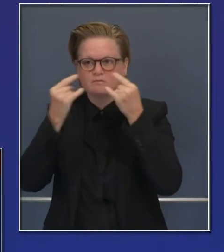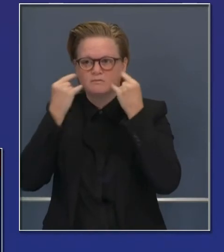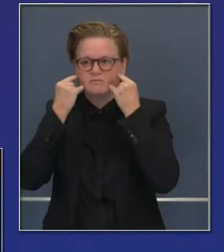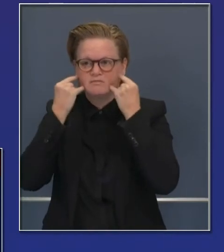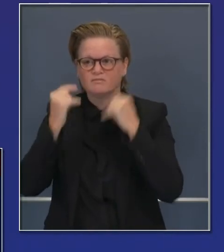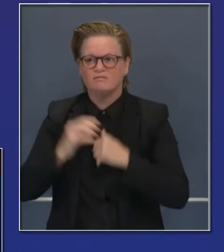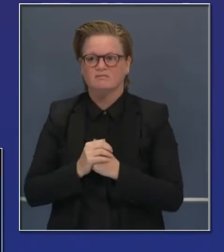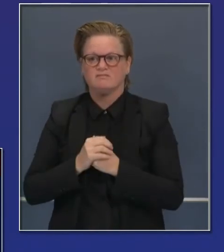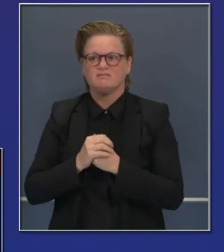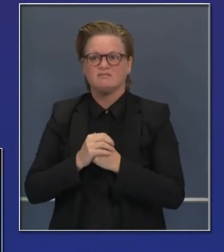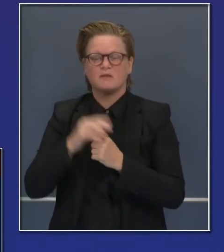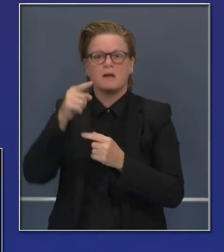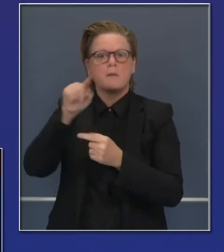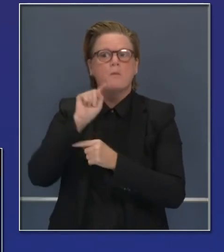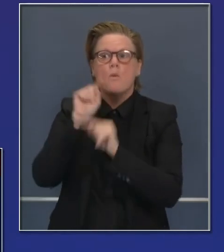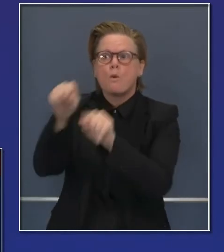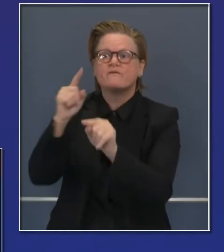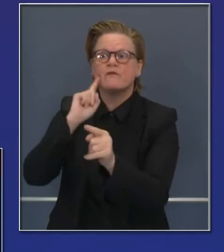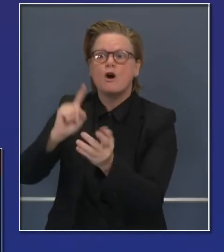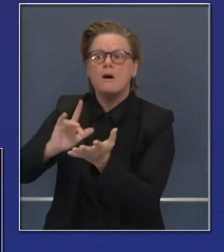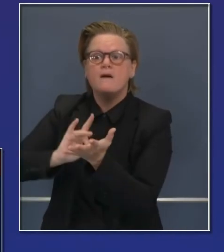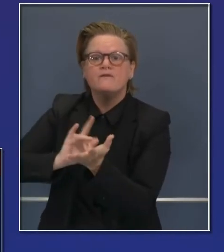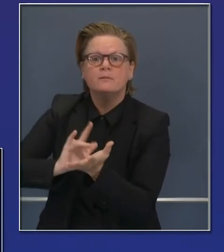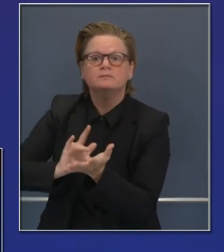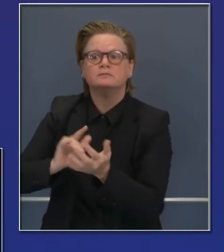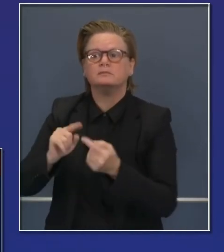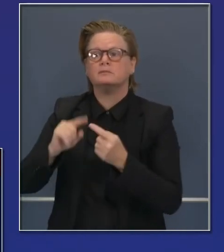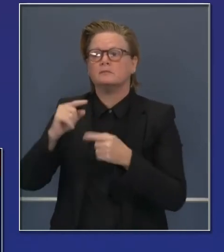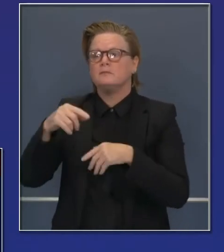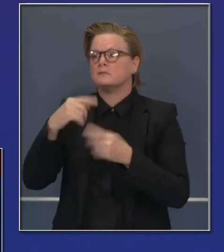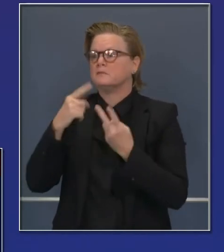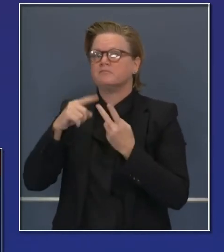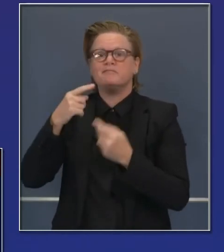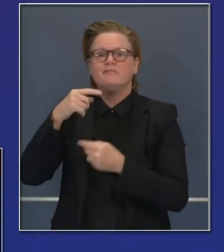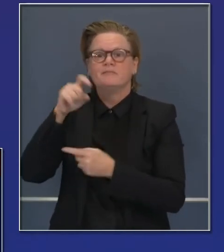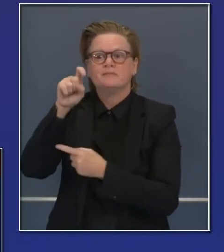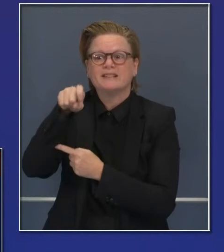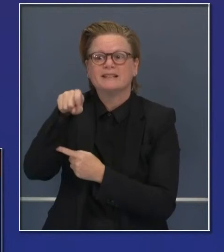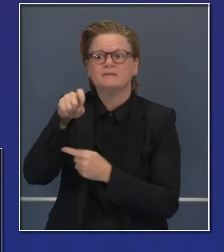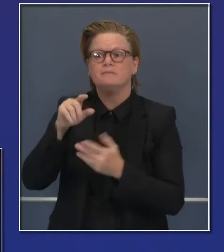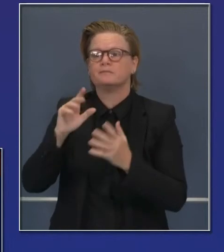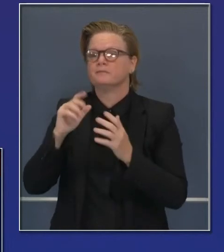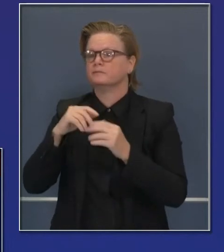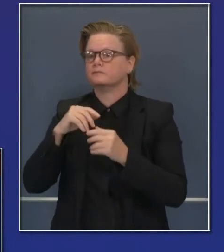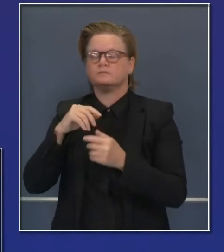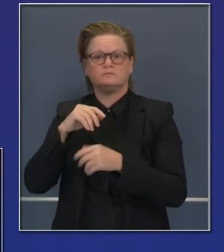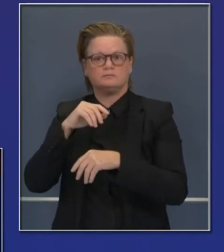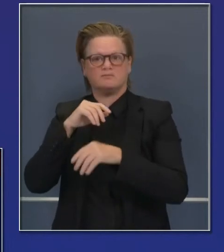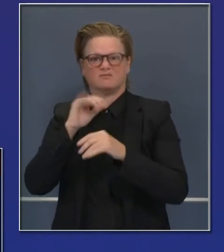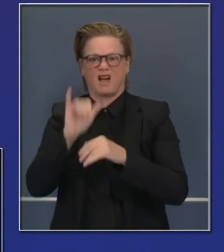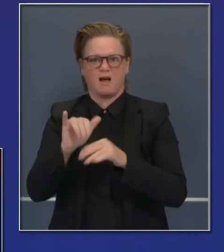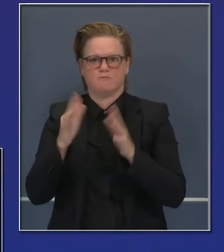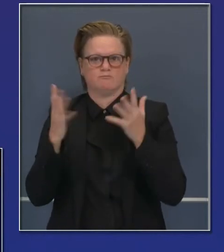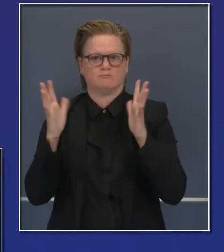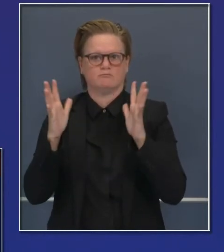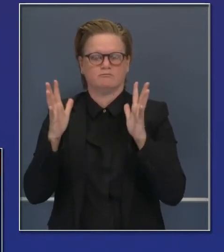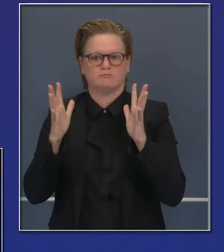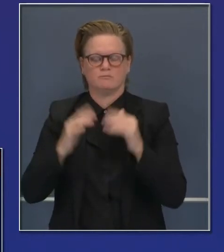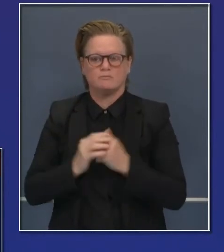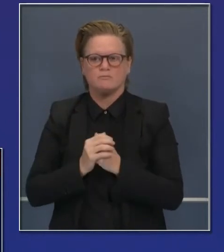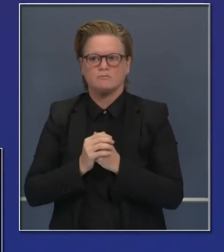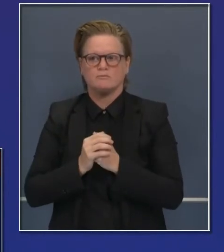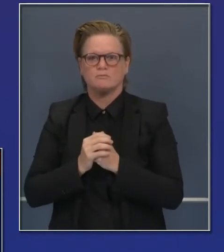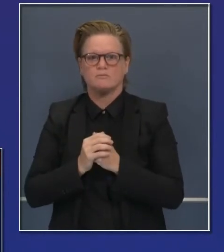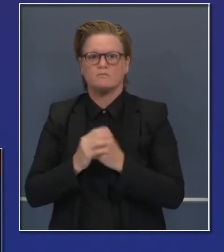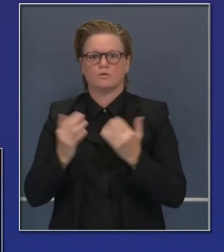face coverings, wear a mask. Here's what we are introducing today. Regions where the ICU